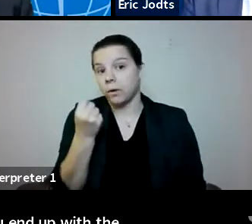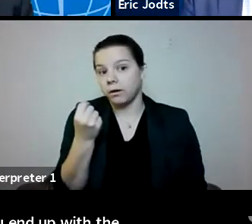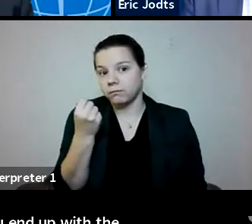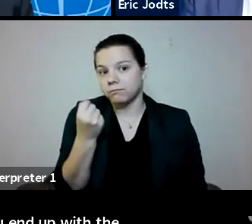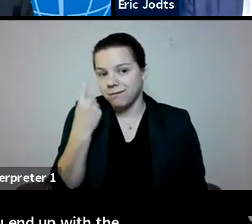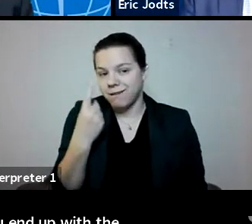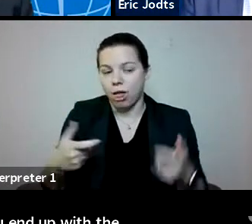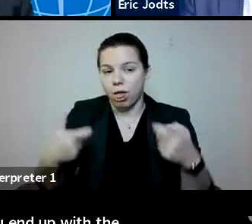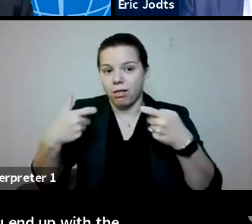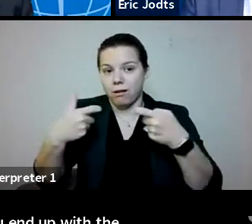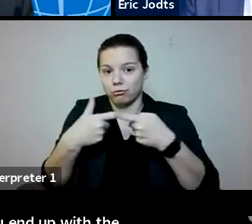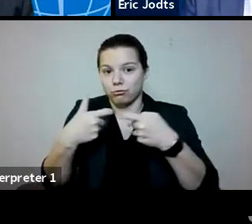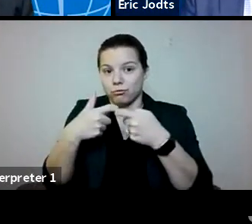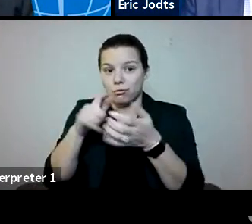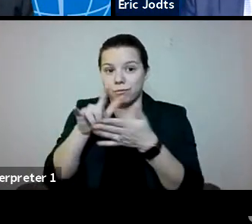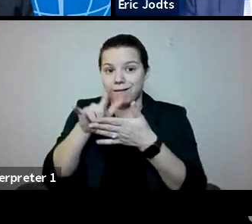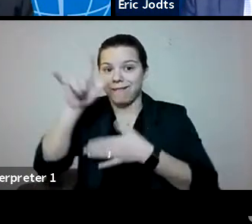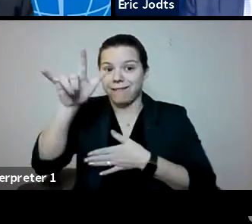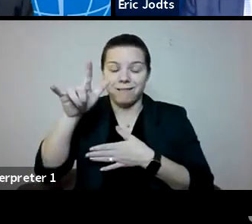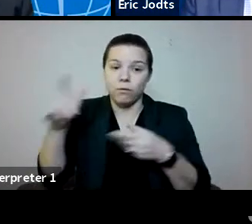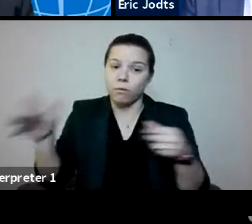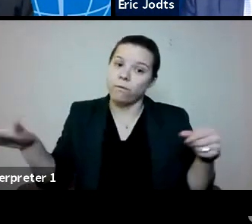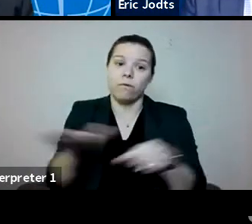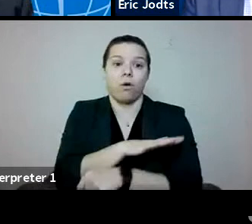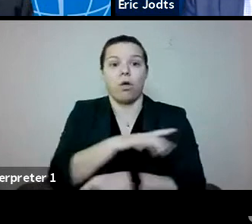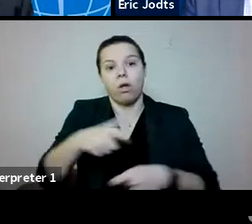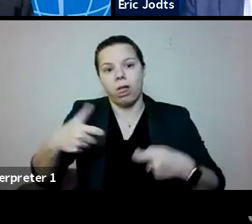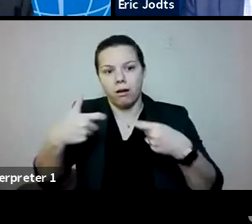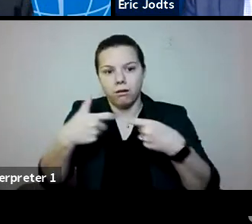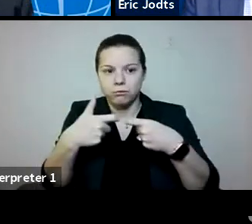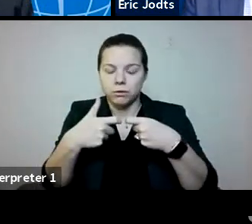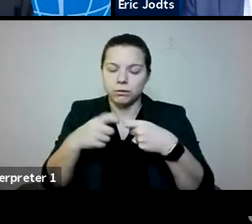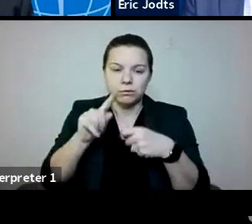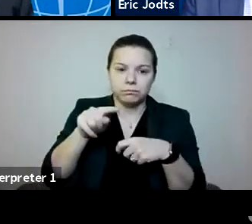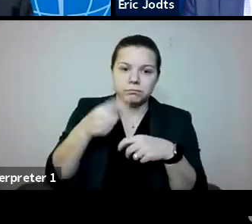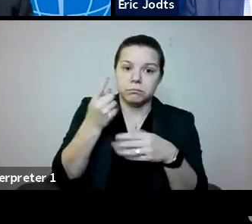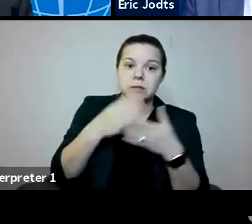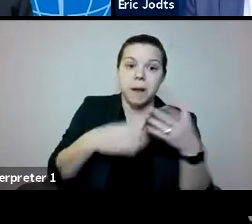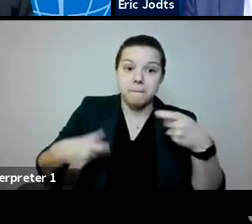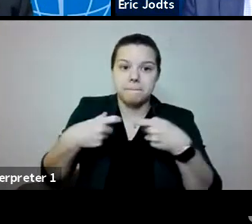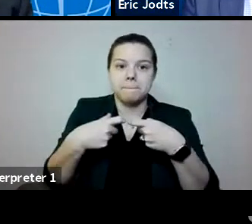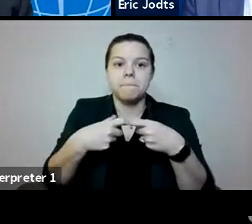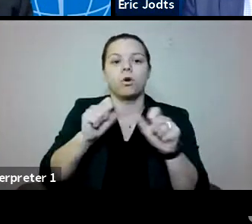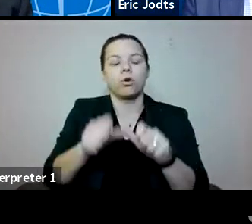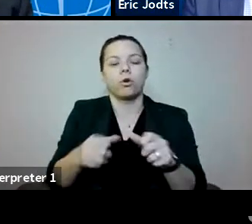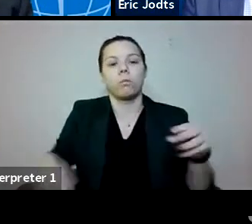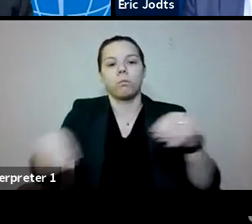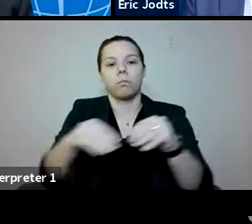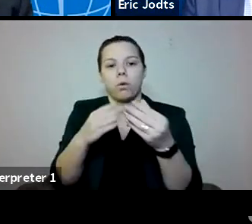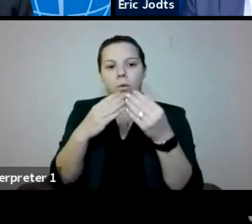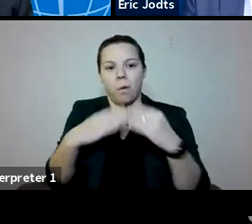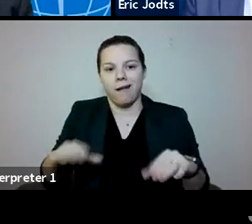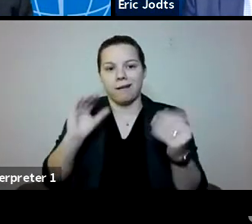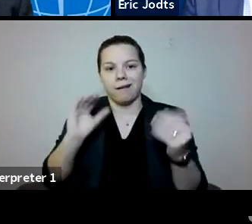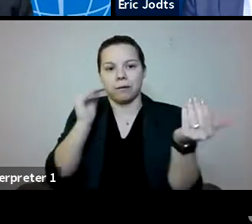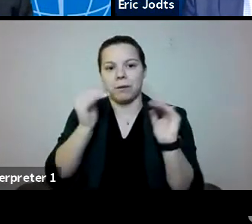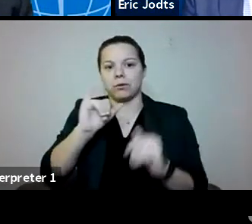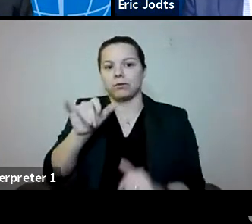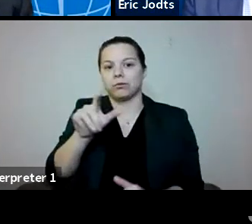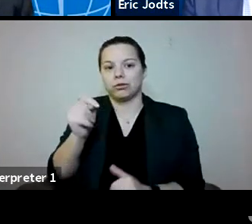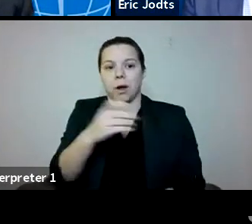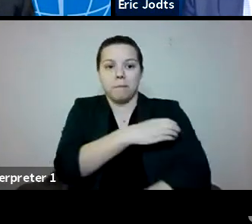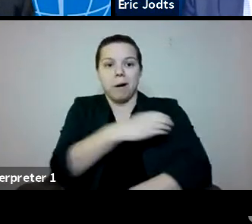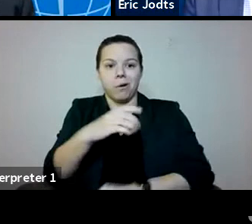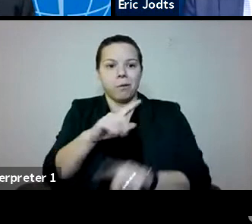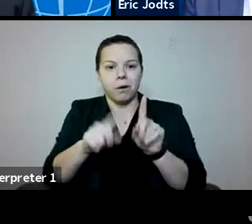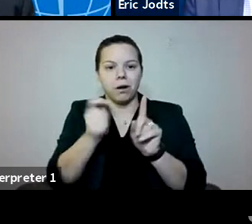So an electric air vehicle or an all electric air vehicle could be quieter than a jet powered aircraft, it's not going to be